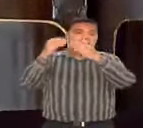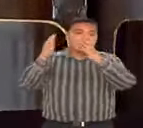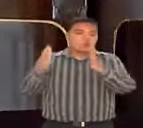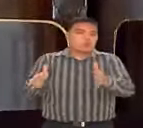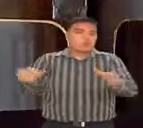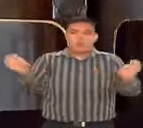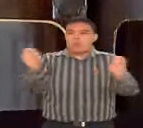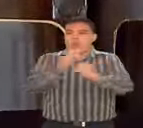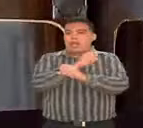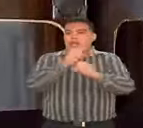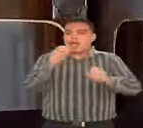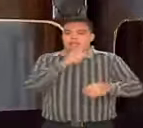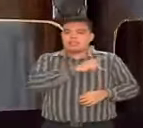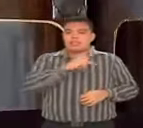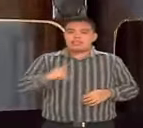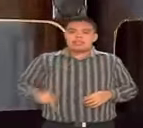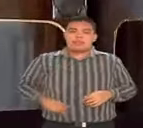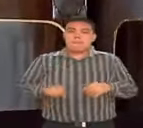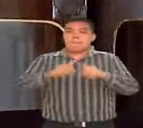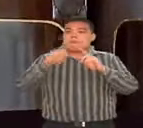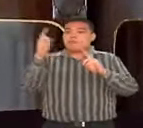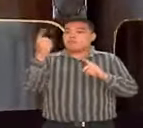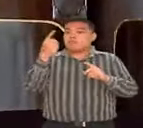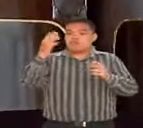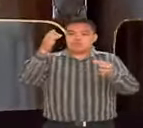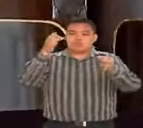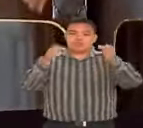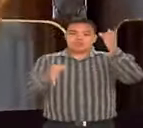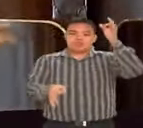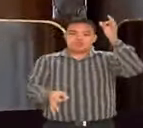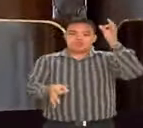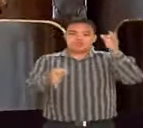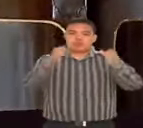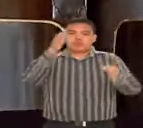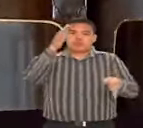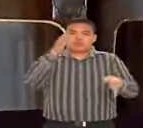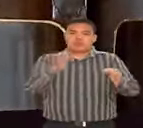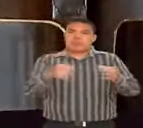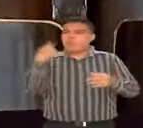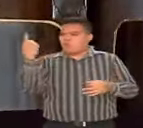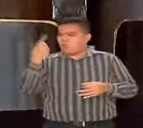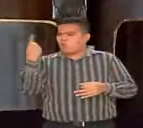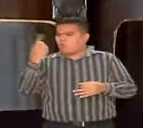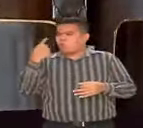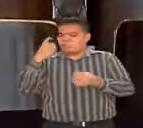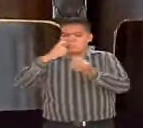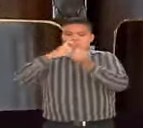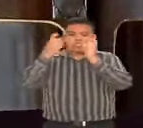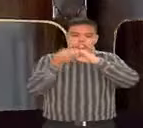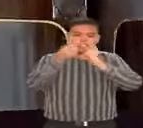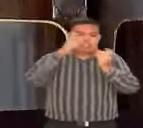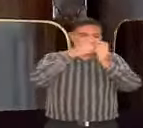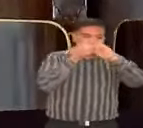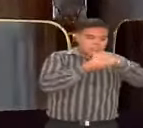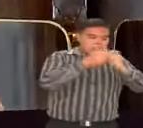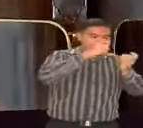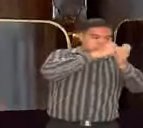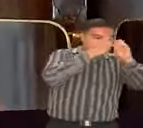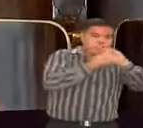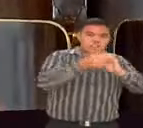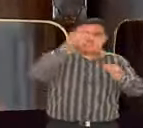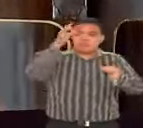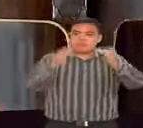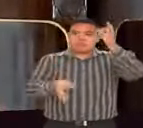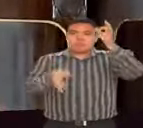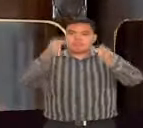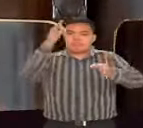sila'y hari, ang naara nila judge. Magsigig ilis-ilis ang ilang mga judges tungod kay